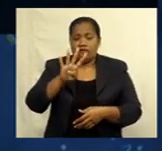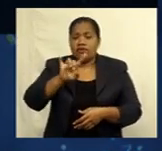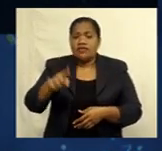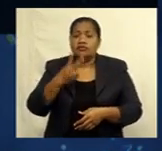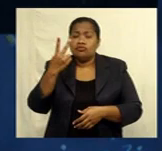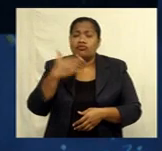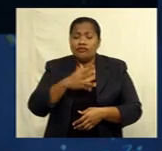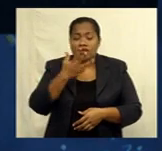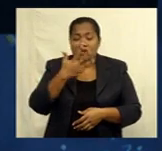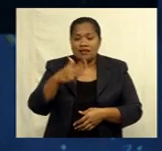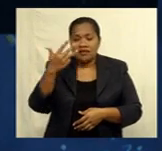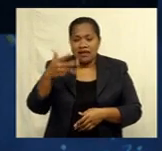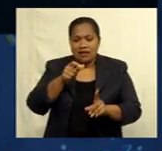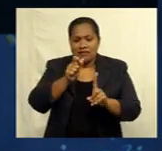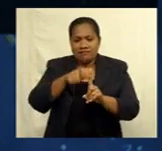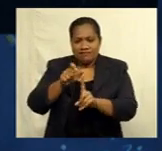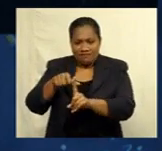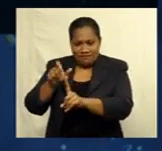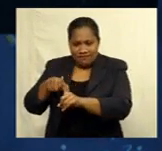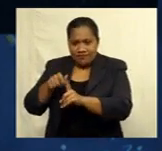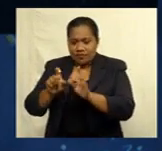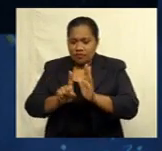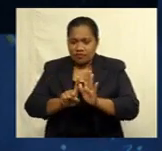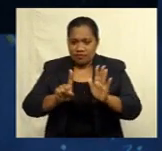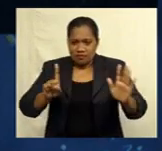24,299 active cases in isolation with